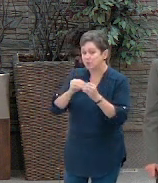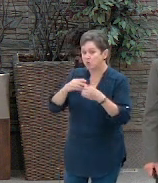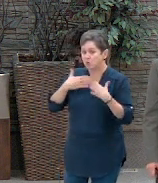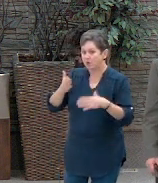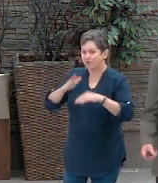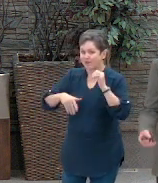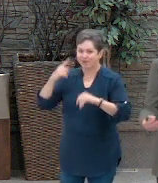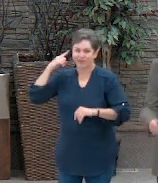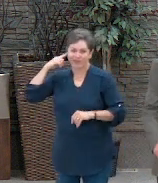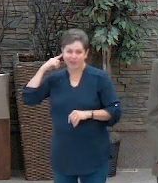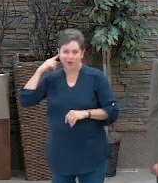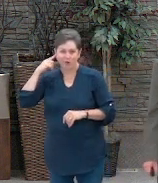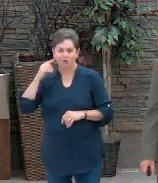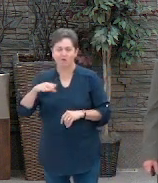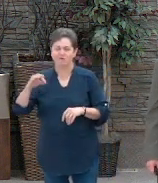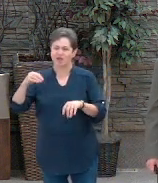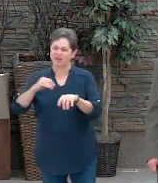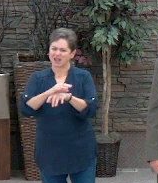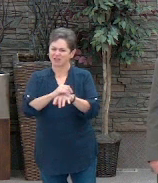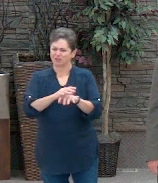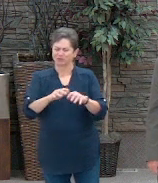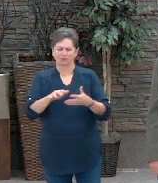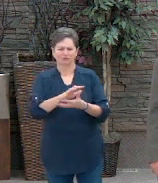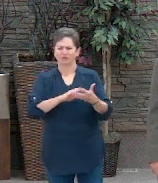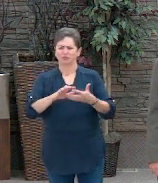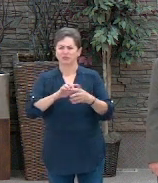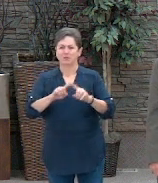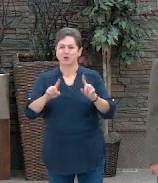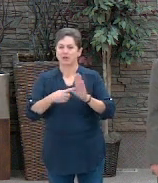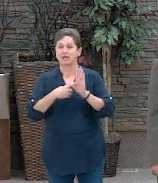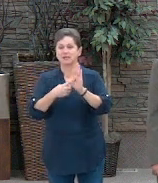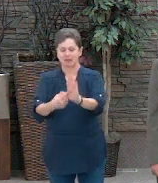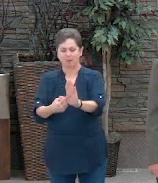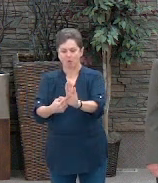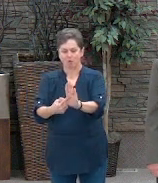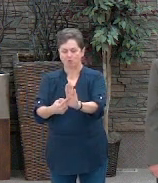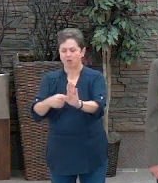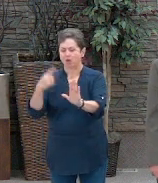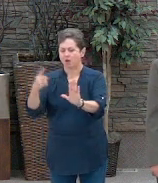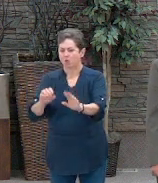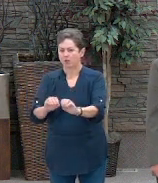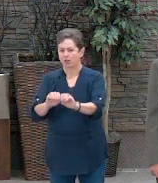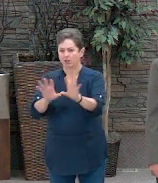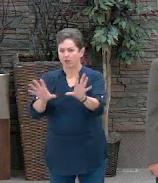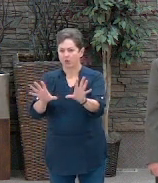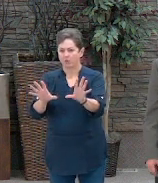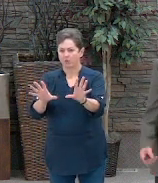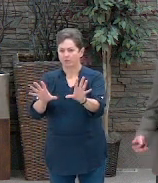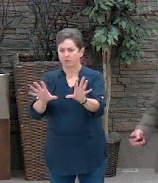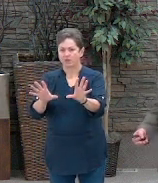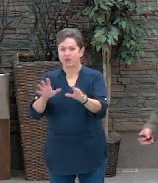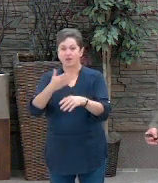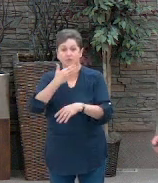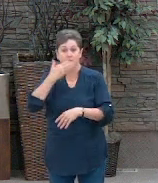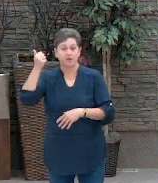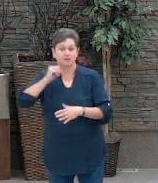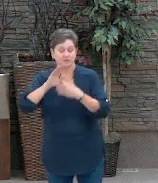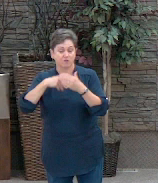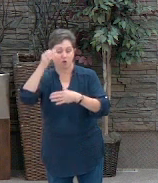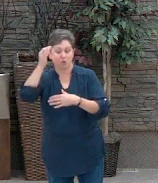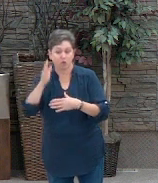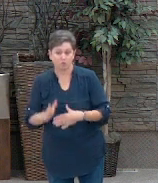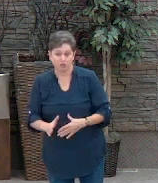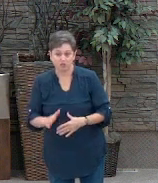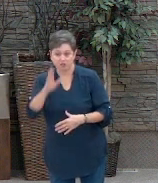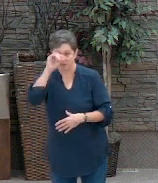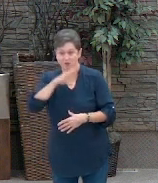the ear. Fine counsel is confusing, but examples always clear. And the best of all the preachers, the